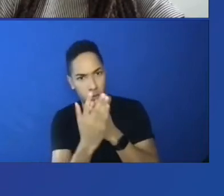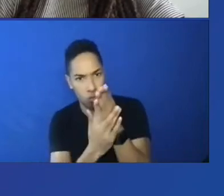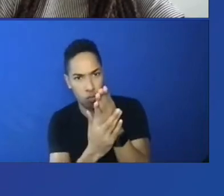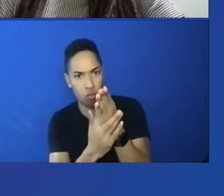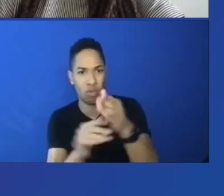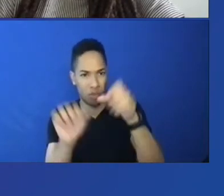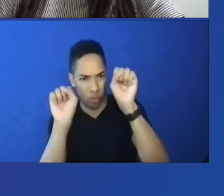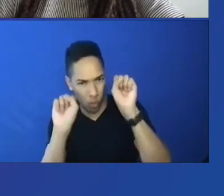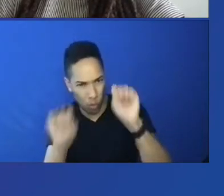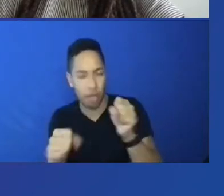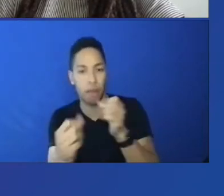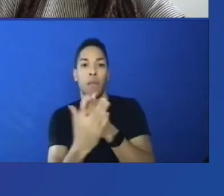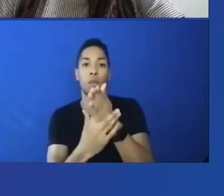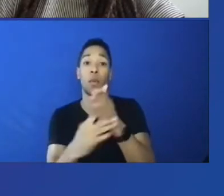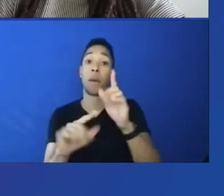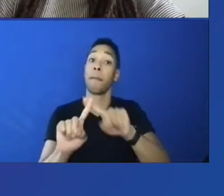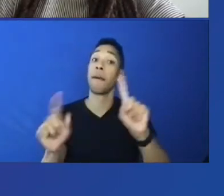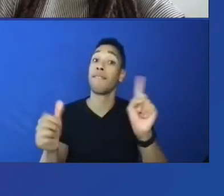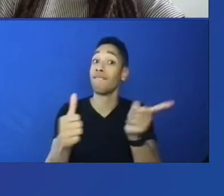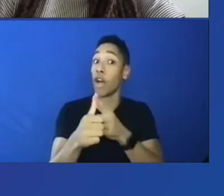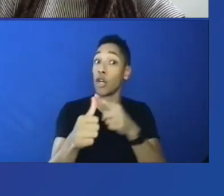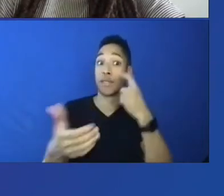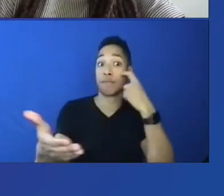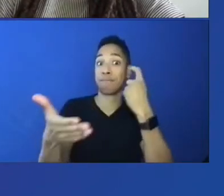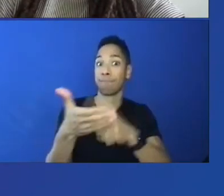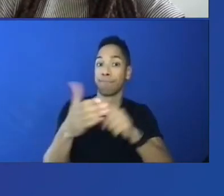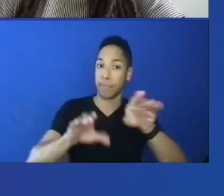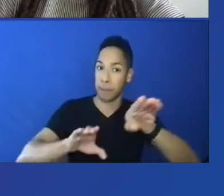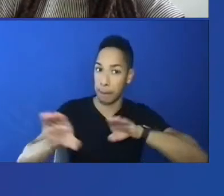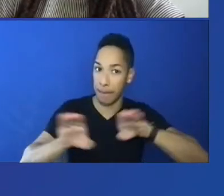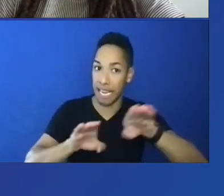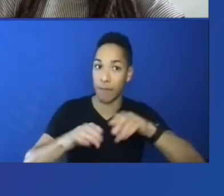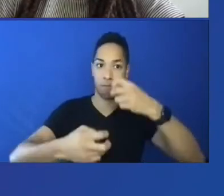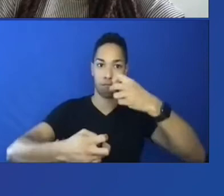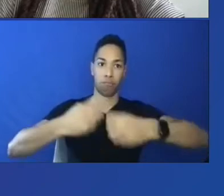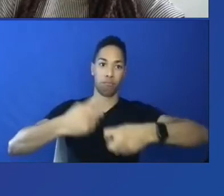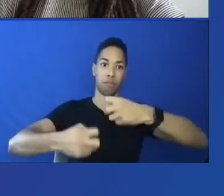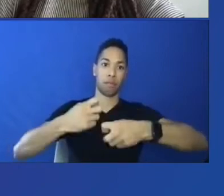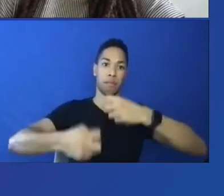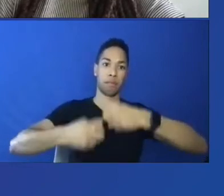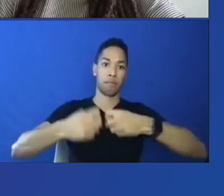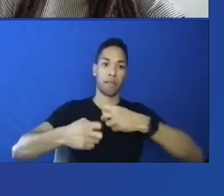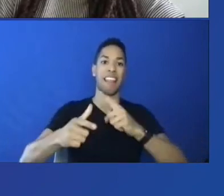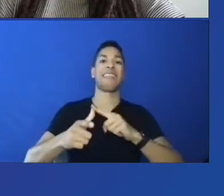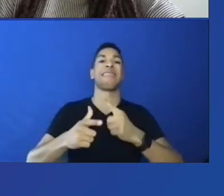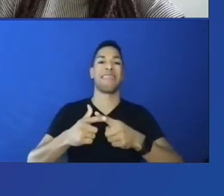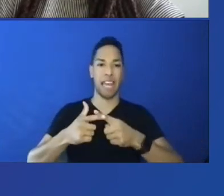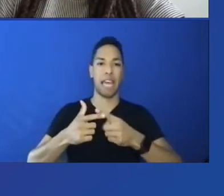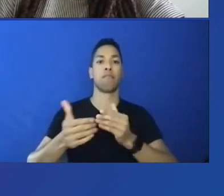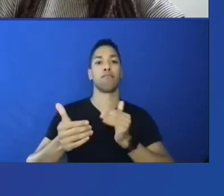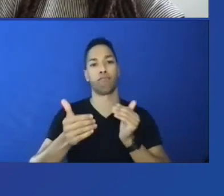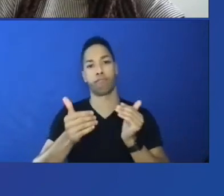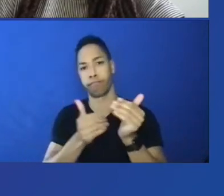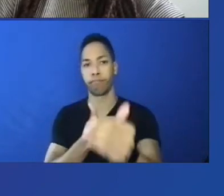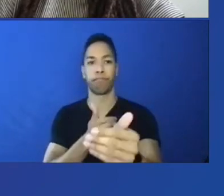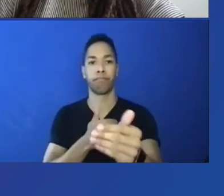a way through, but you have to acknowledge that behavior as a problematic behavior and then move from that point.